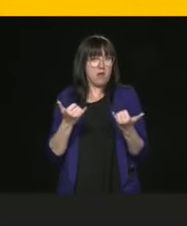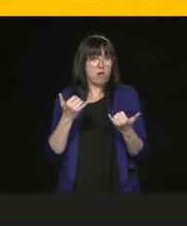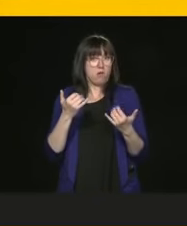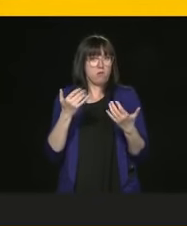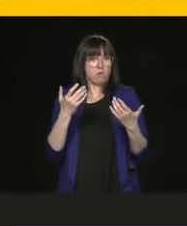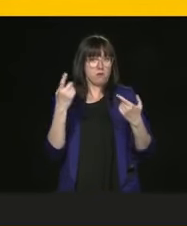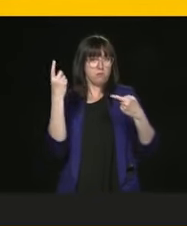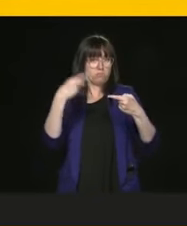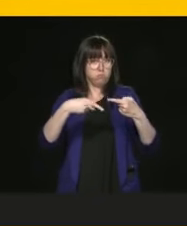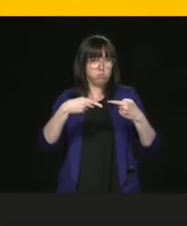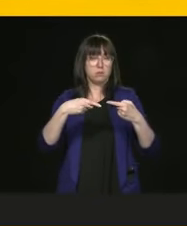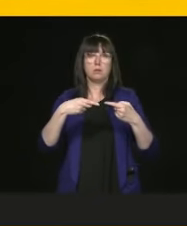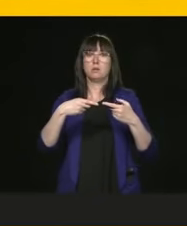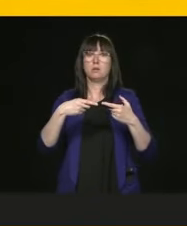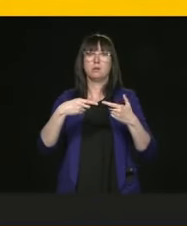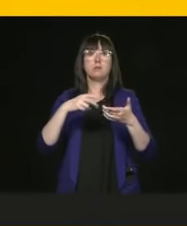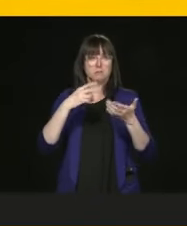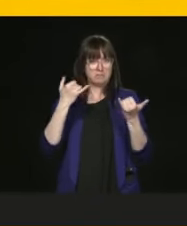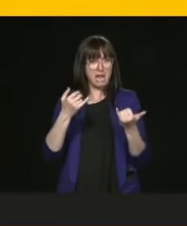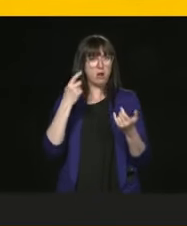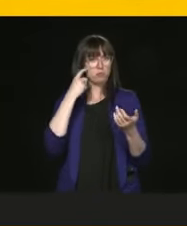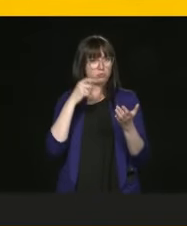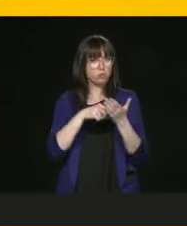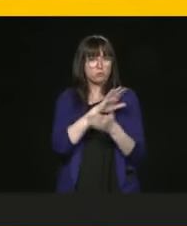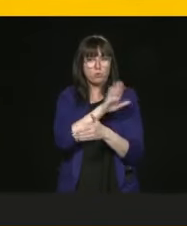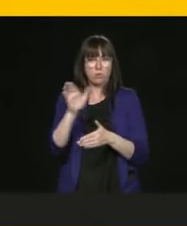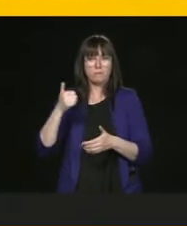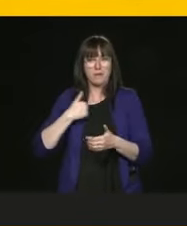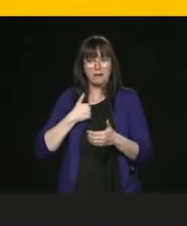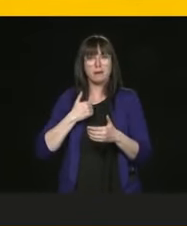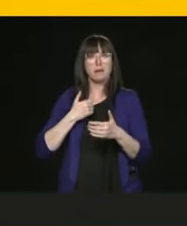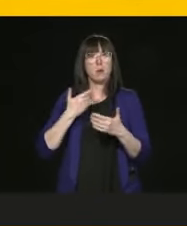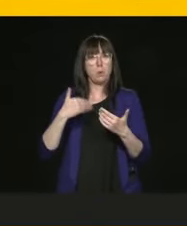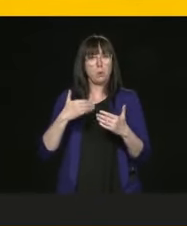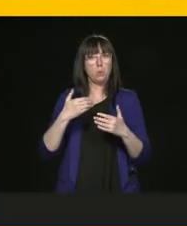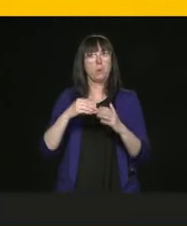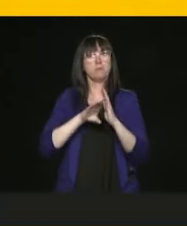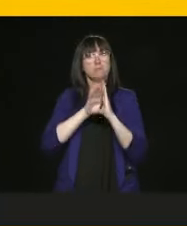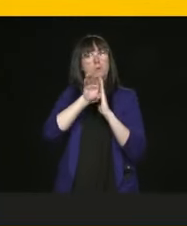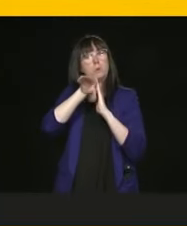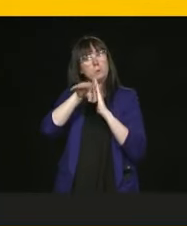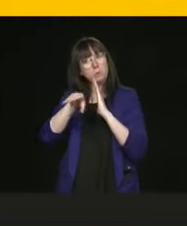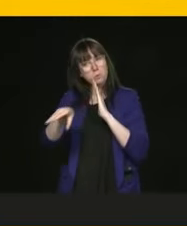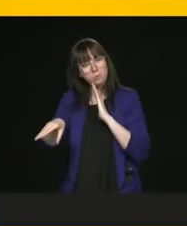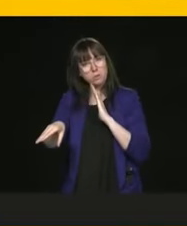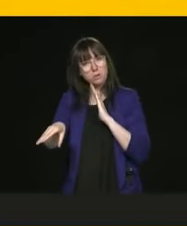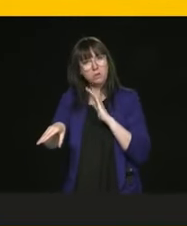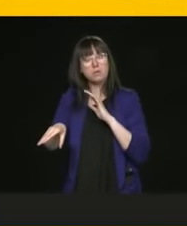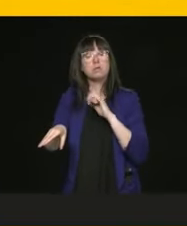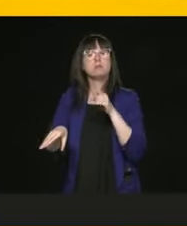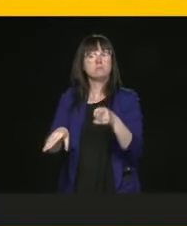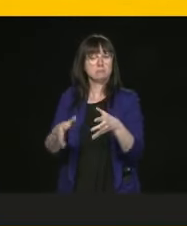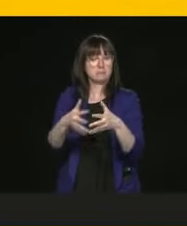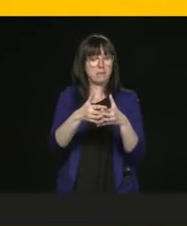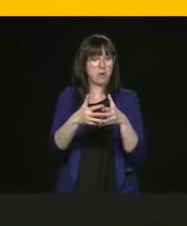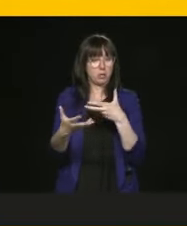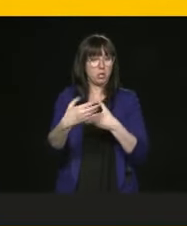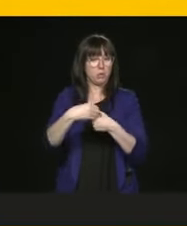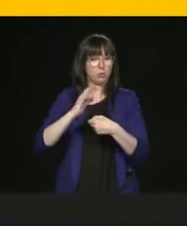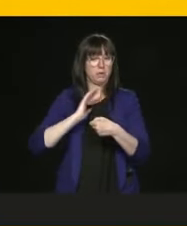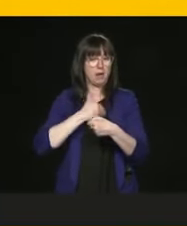about seeing a flattening of the curve, which is good news. We included the United States in those measures